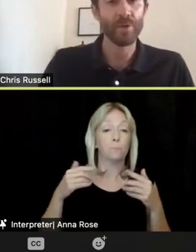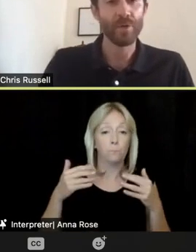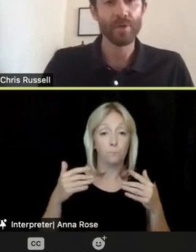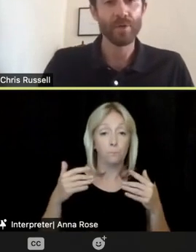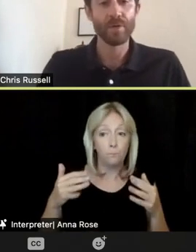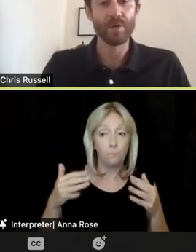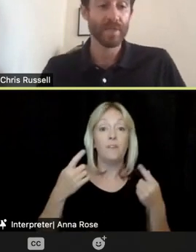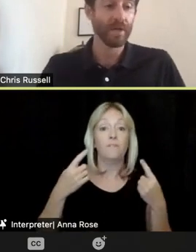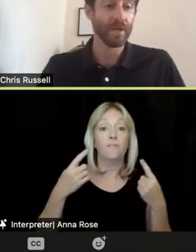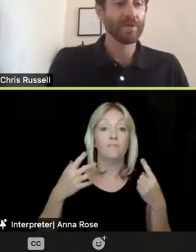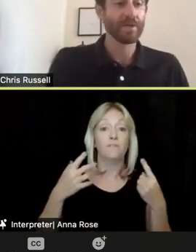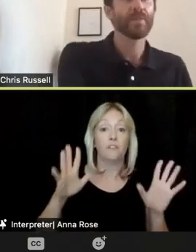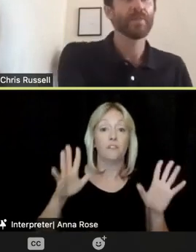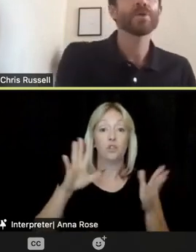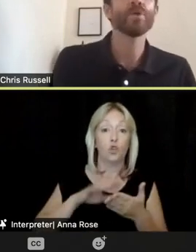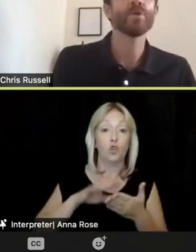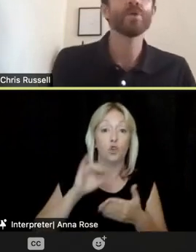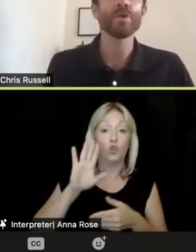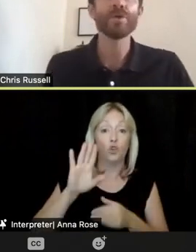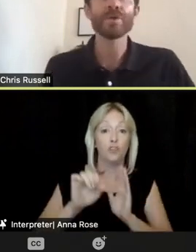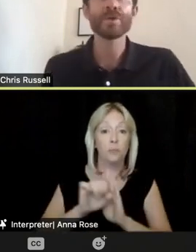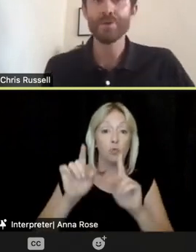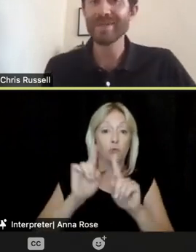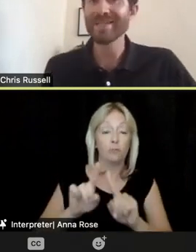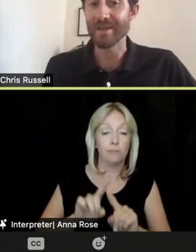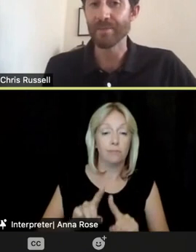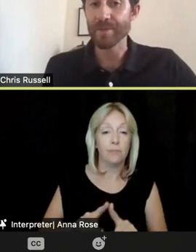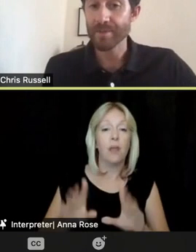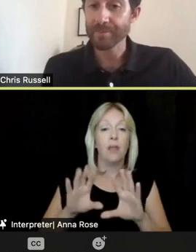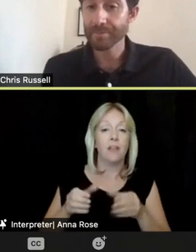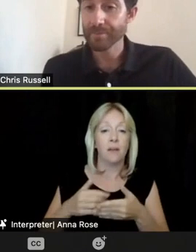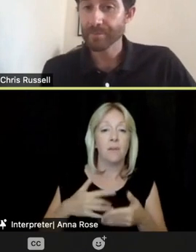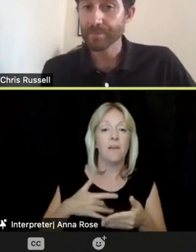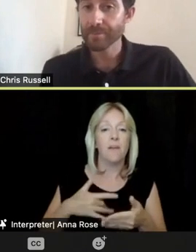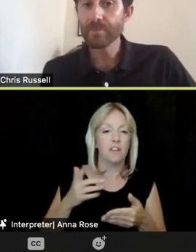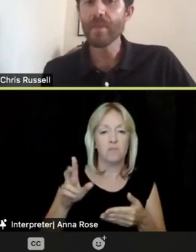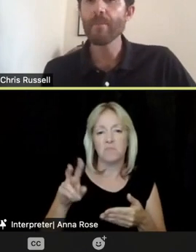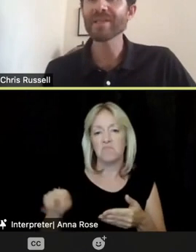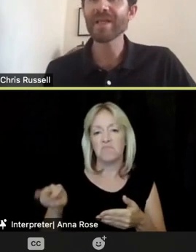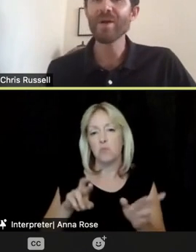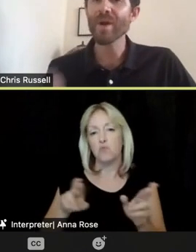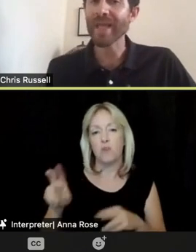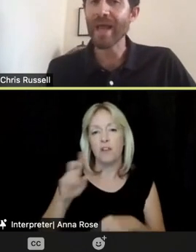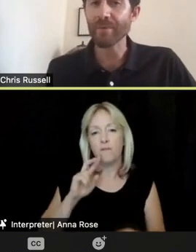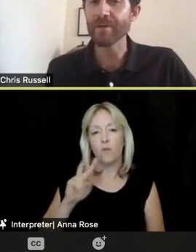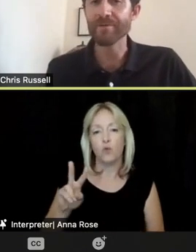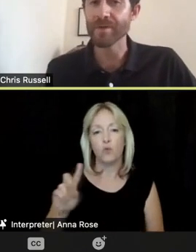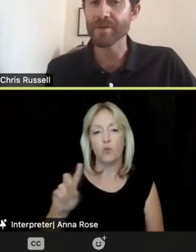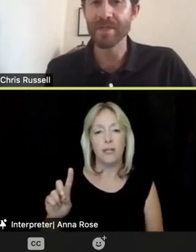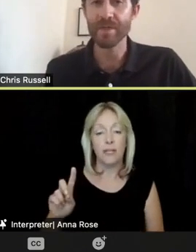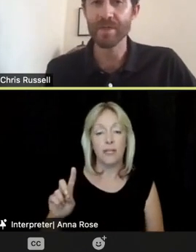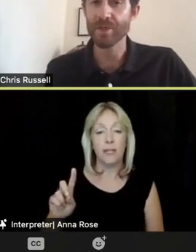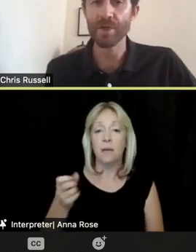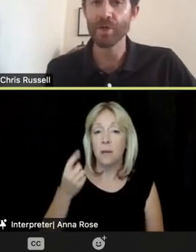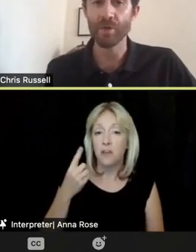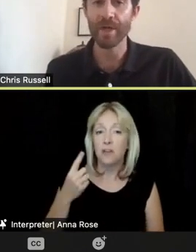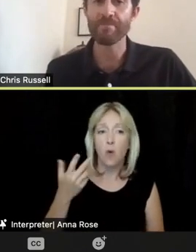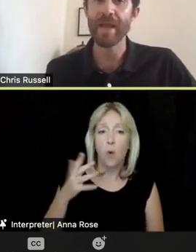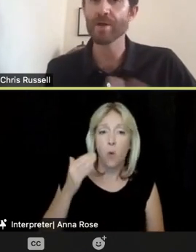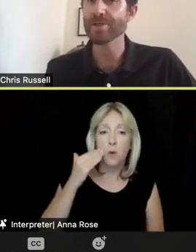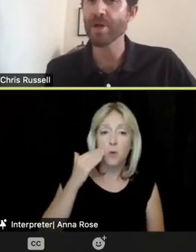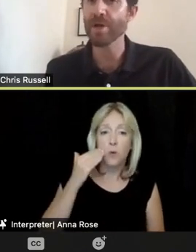her visual skills to use 2D symbols, but they didn't want to get rid of those symbols that